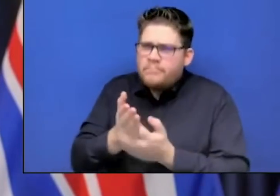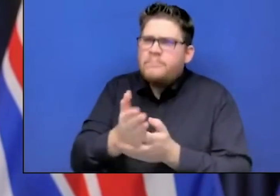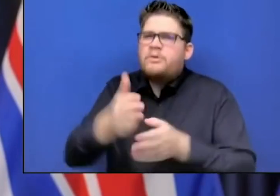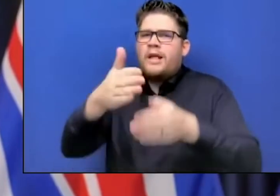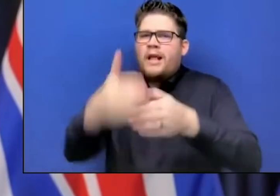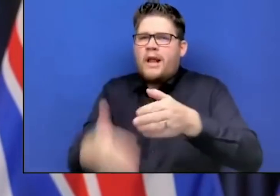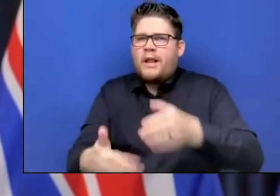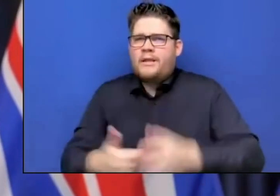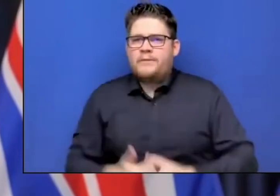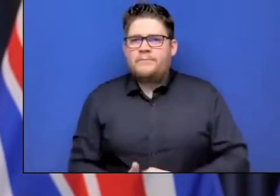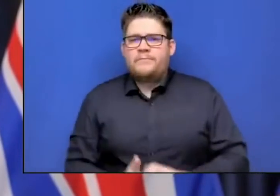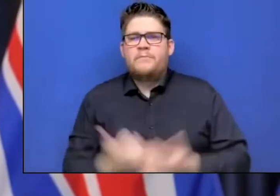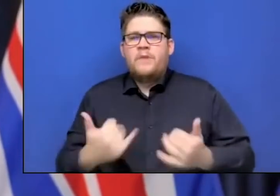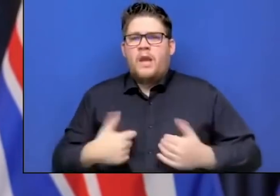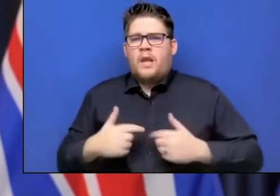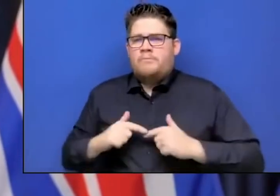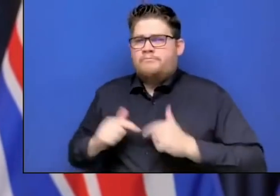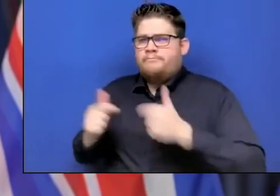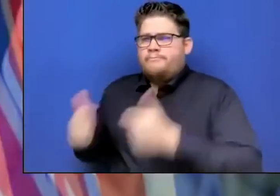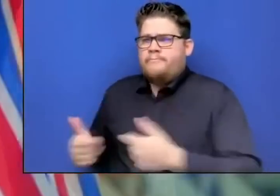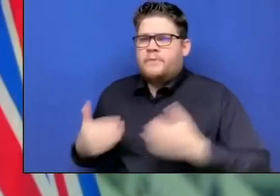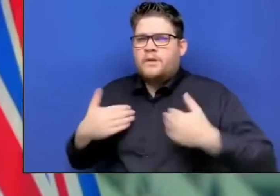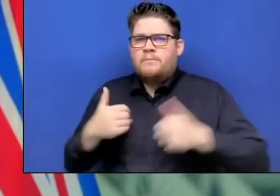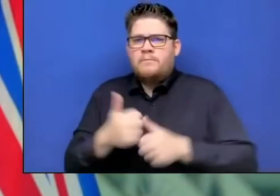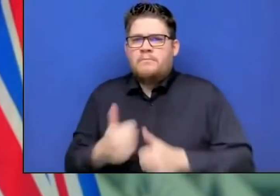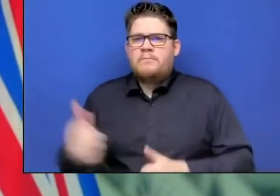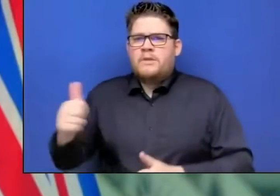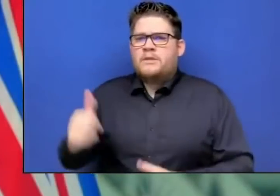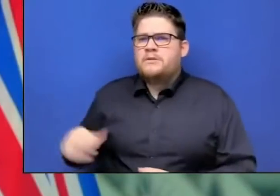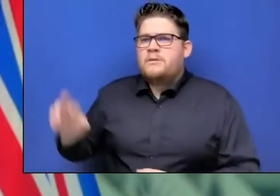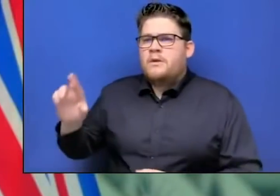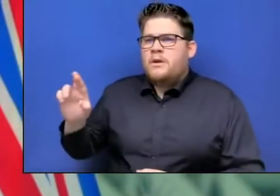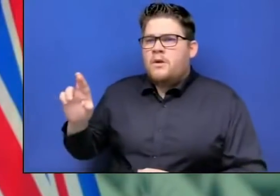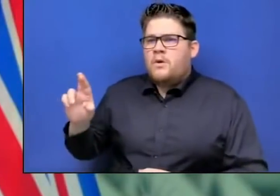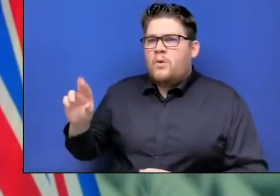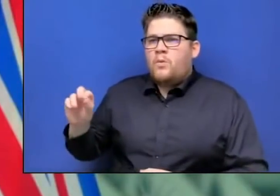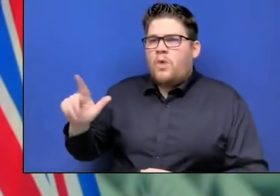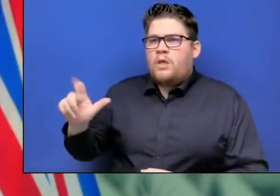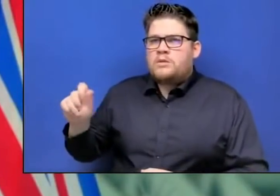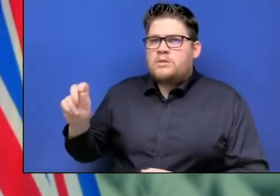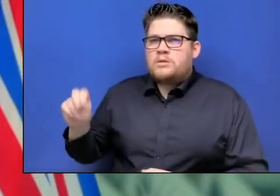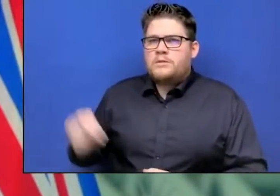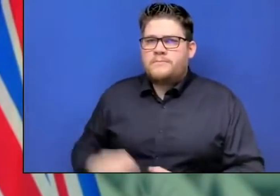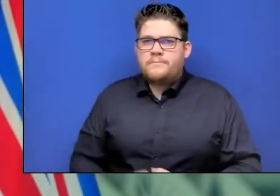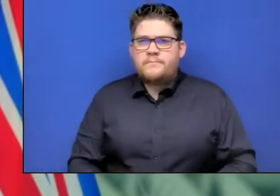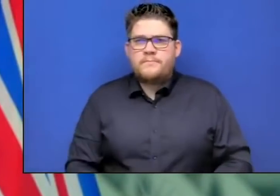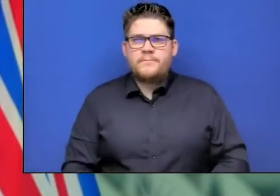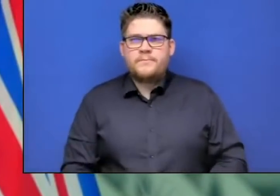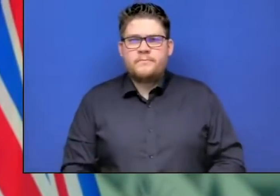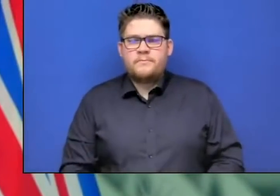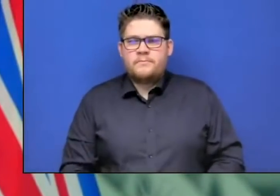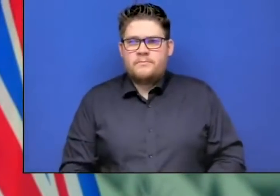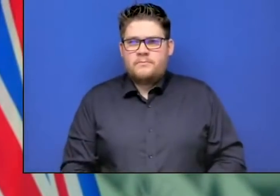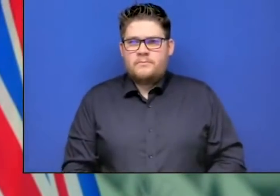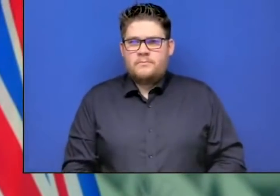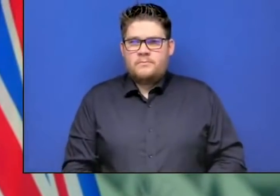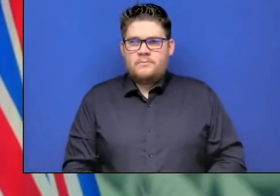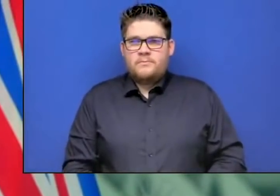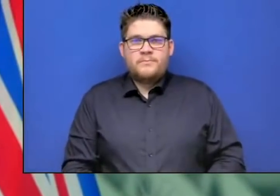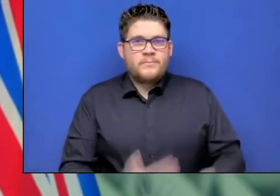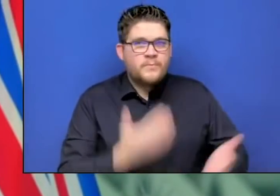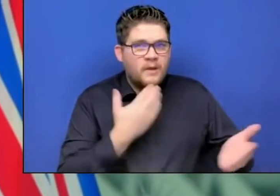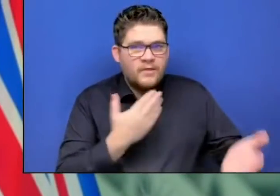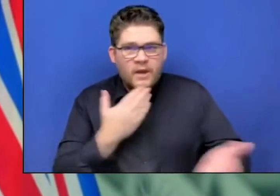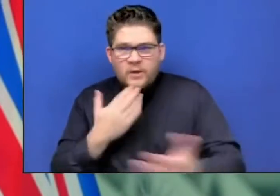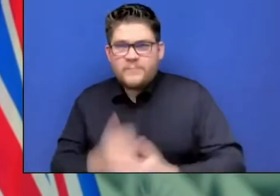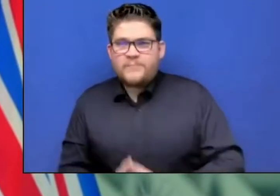my colleague, Minister Ralston. Thank you. Minister Ralston. Thank you very much, Minister Farnworth. I'm joining you today from